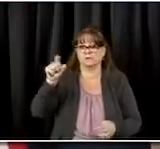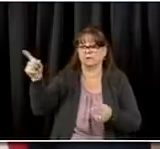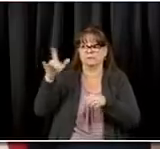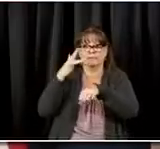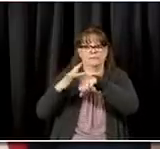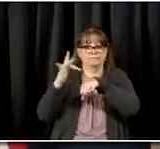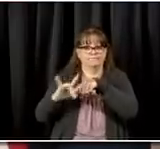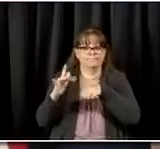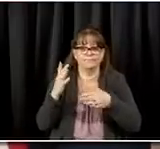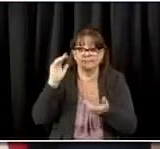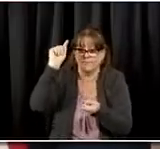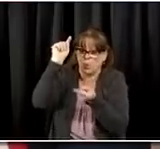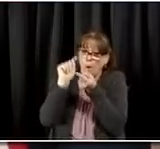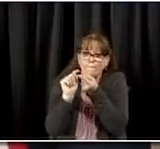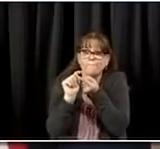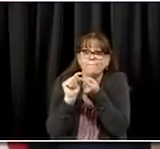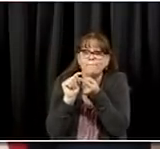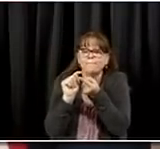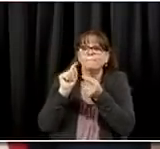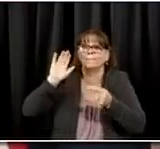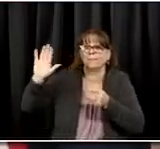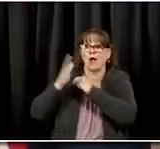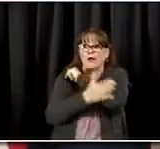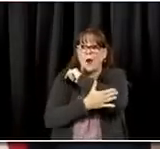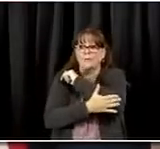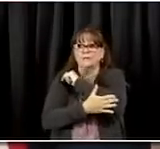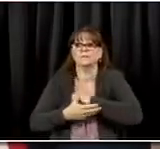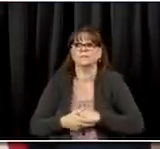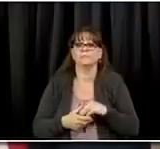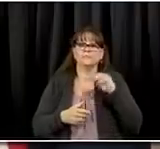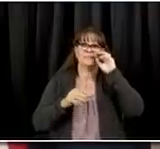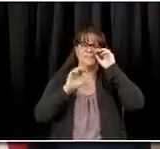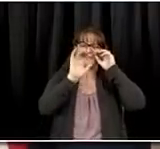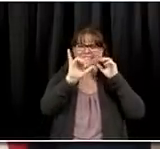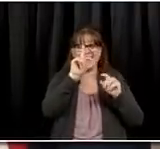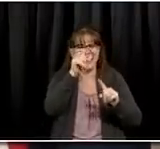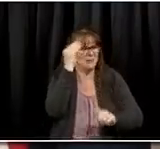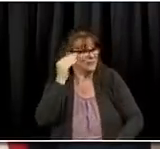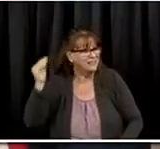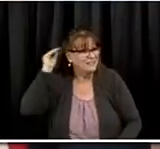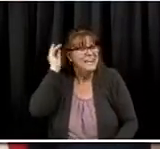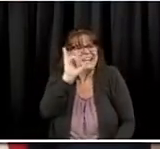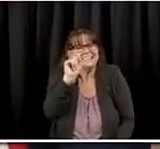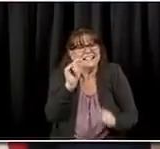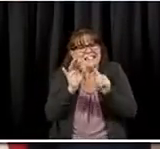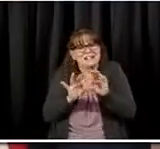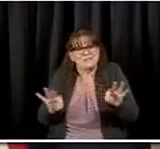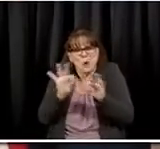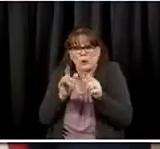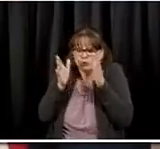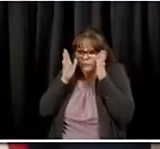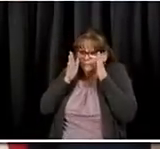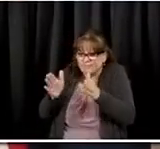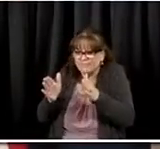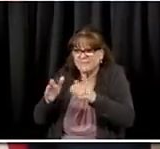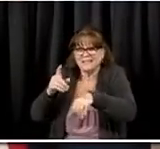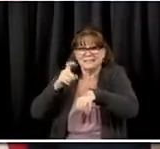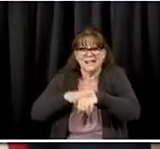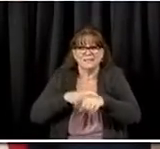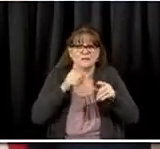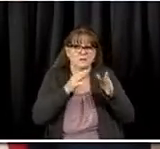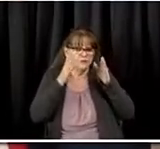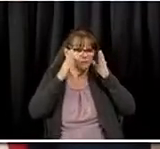is a timing factor there, and while I expect these successful data-driven interventions will work,